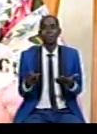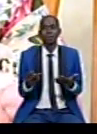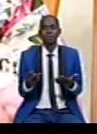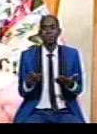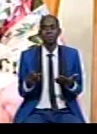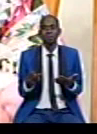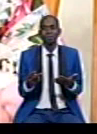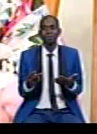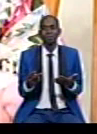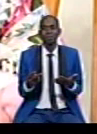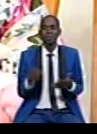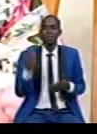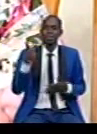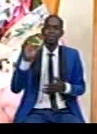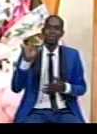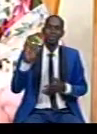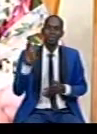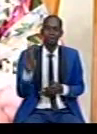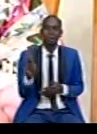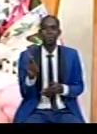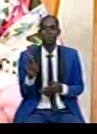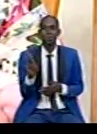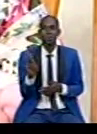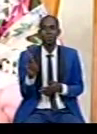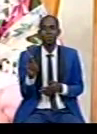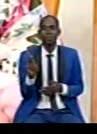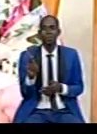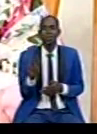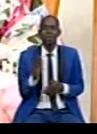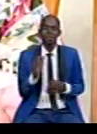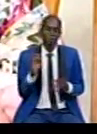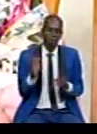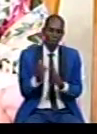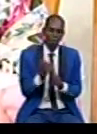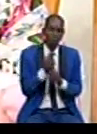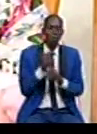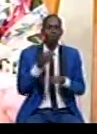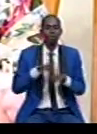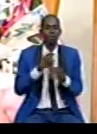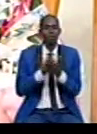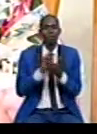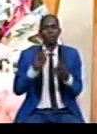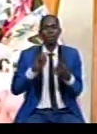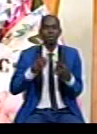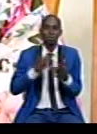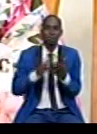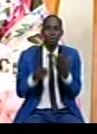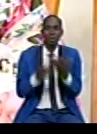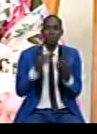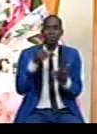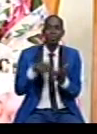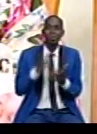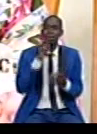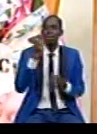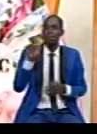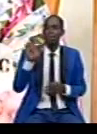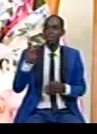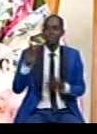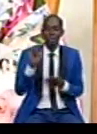message, GCK, I hold on to God. This is the GCK that I've just